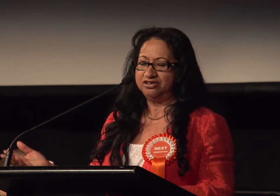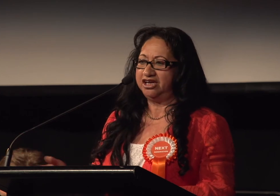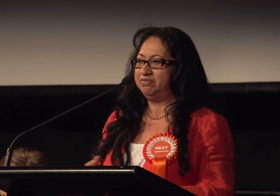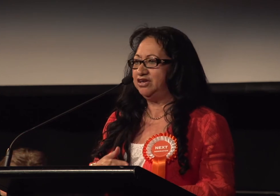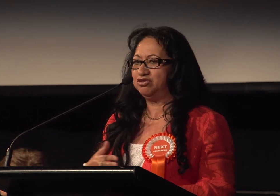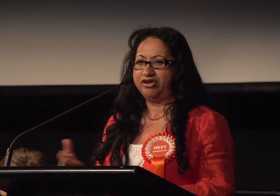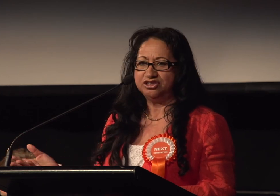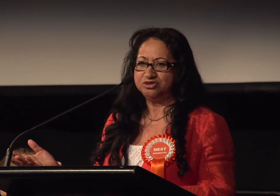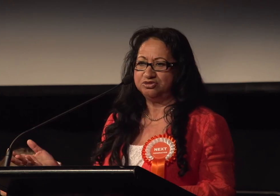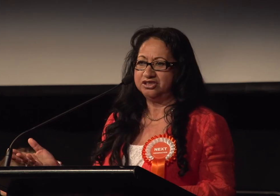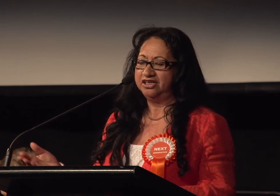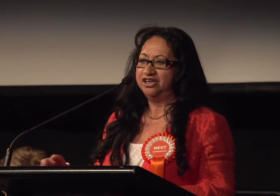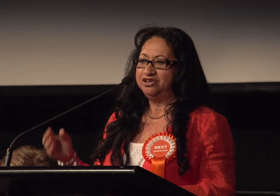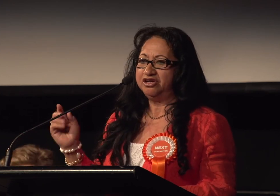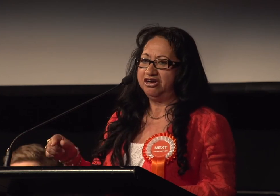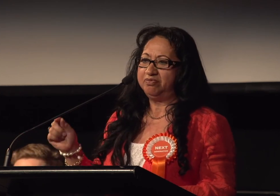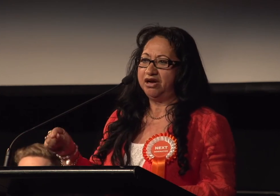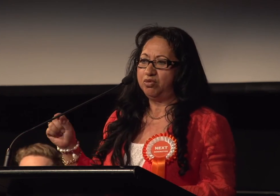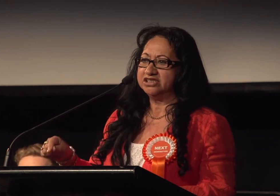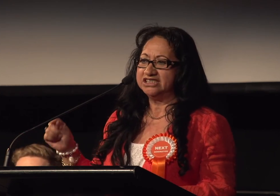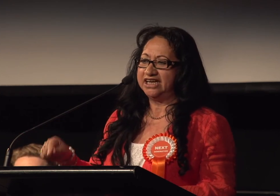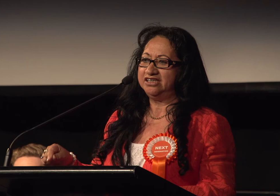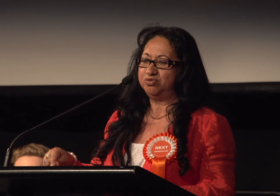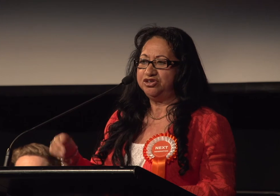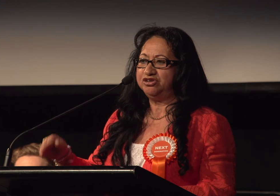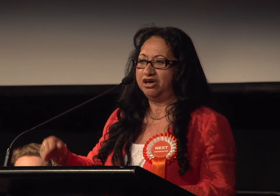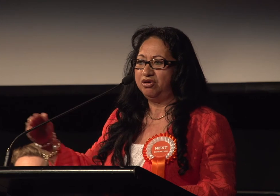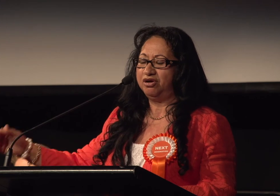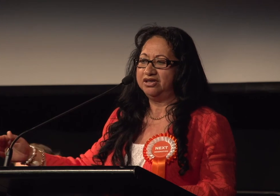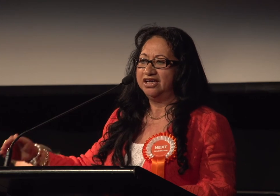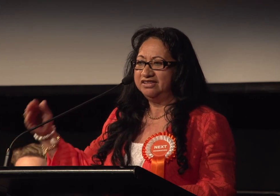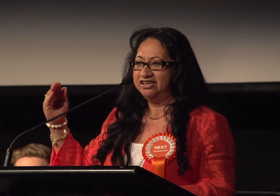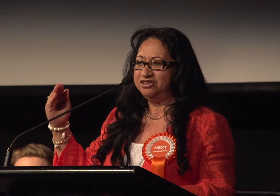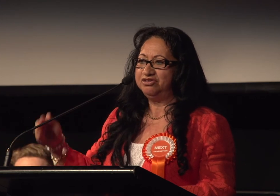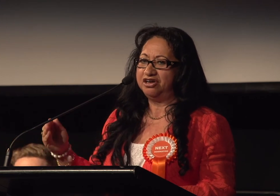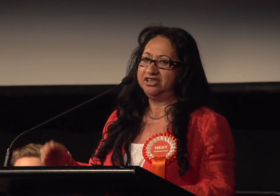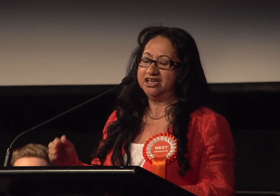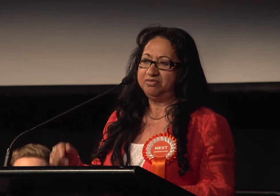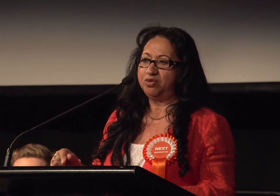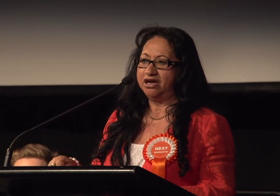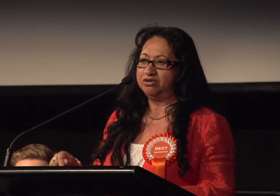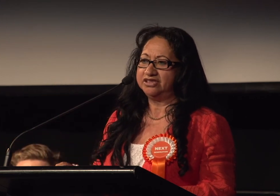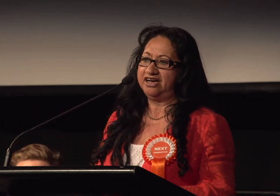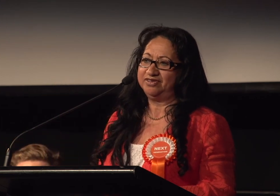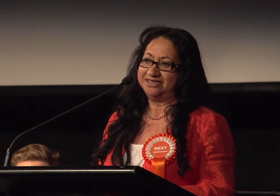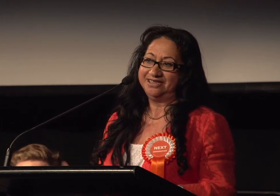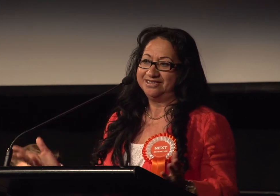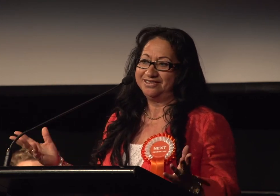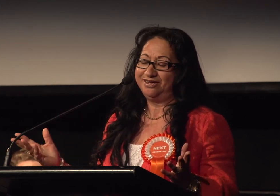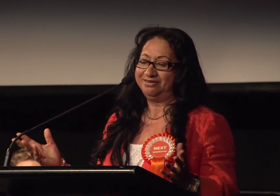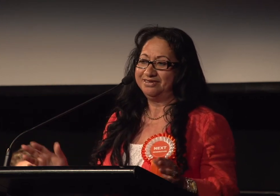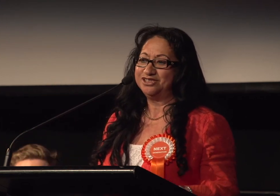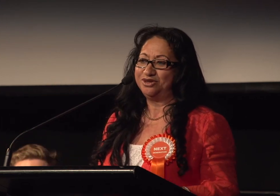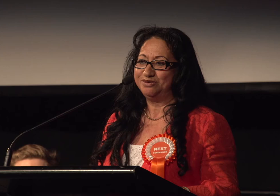children, you care about your grandchildren, you care about what state when you go on that you know they're going to be well looked after.